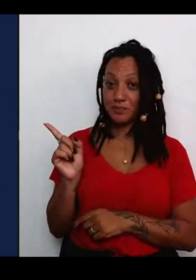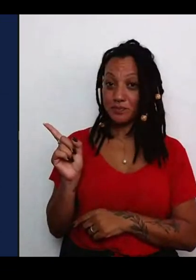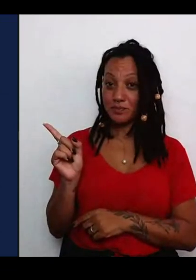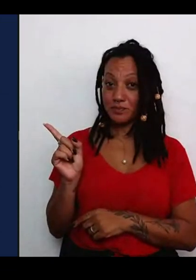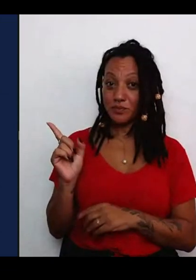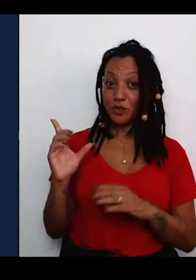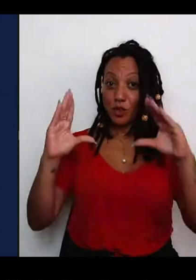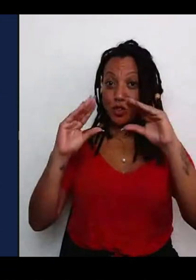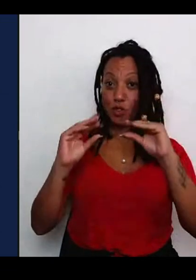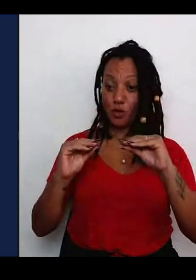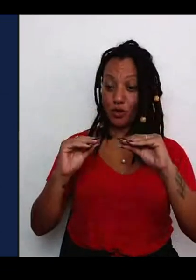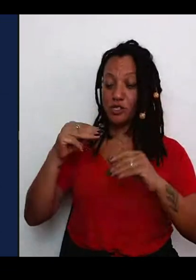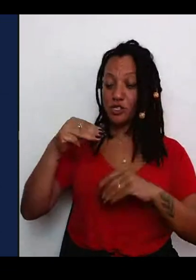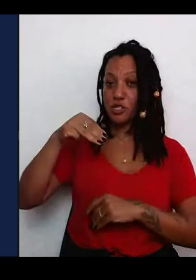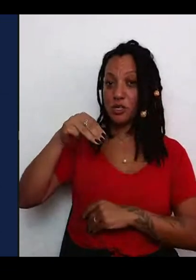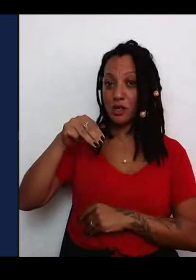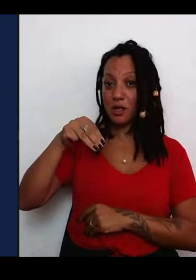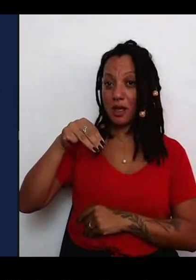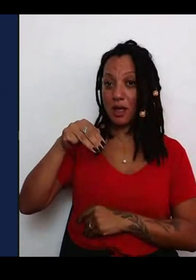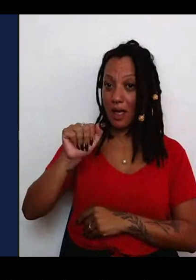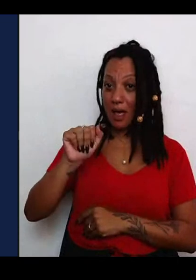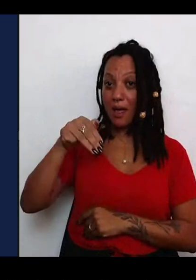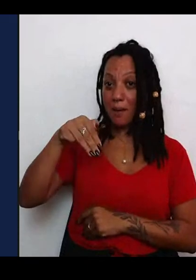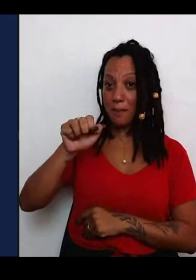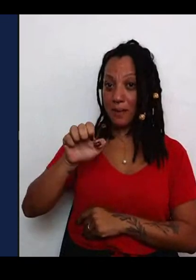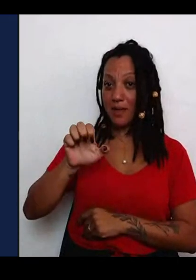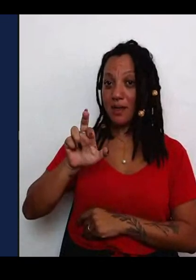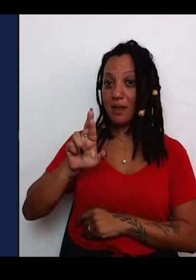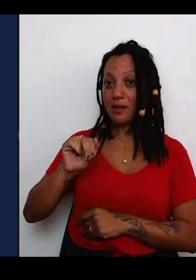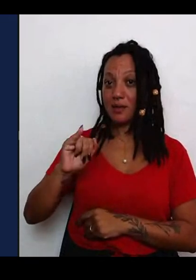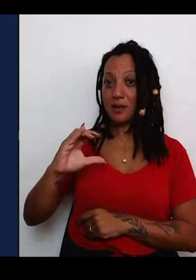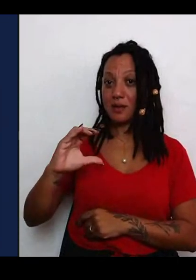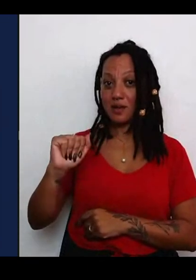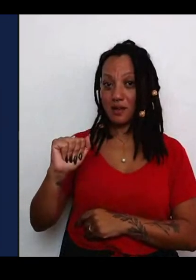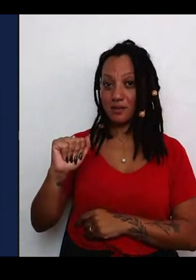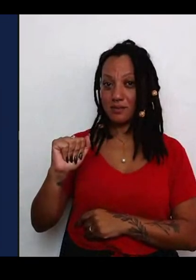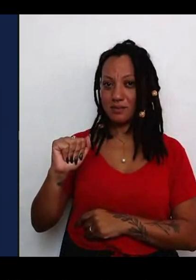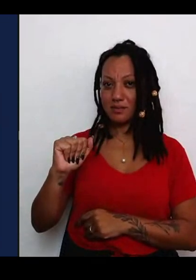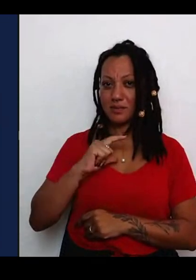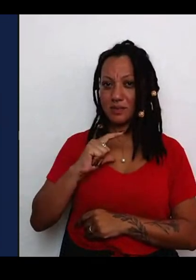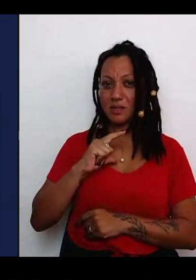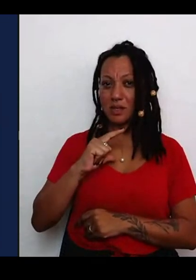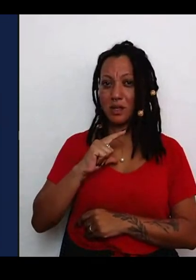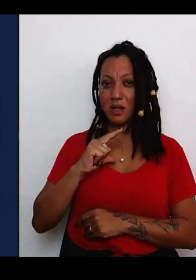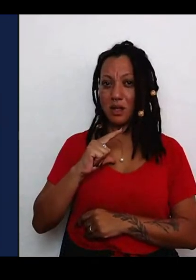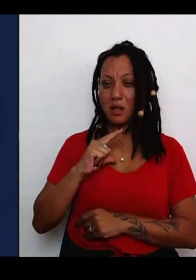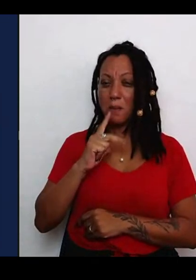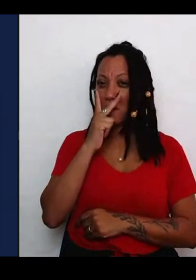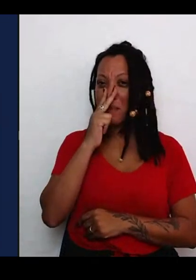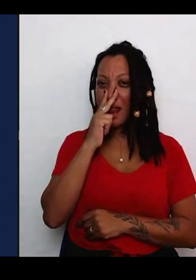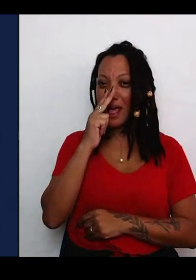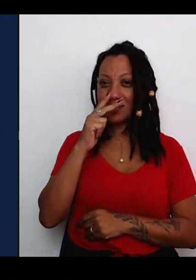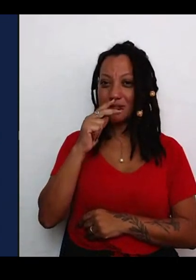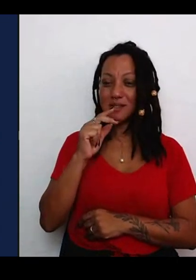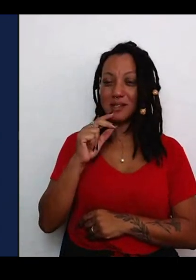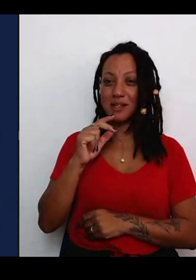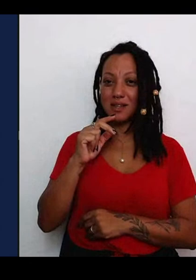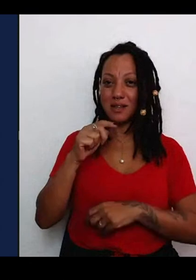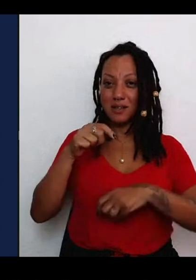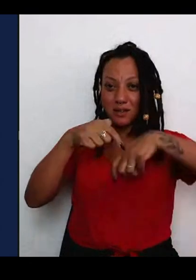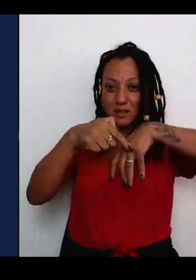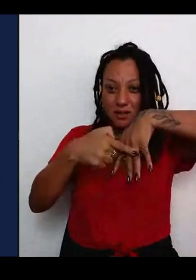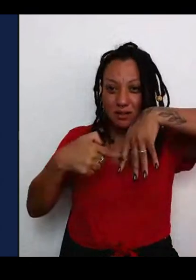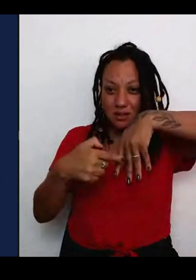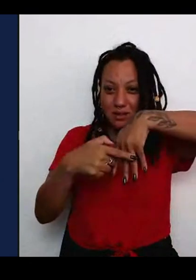dry City it looks almost like a barcode of a city whose limits were set by these dark moment